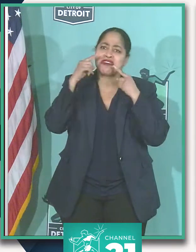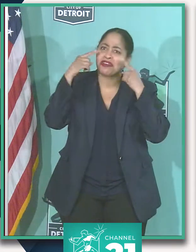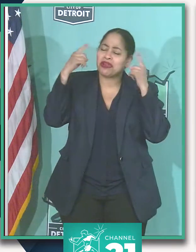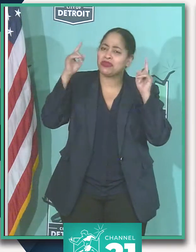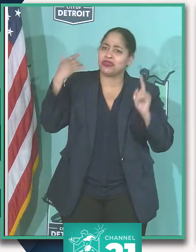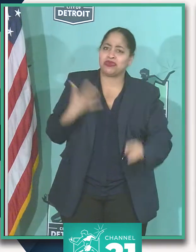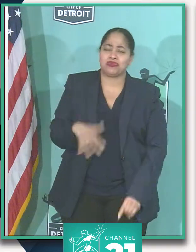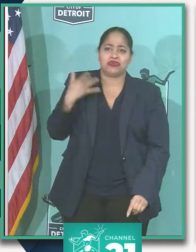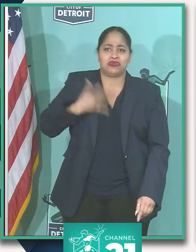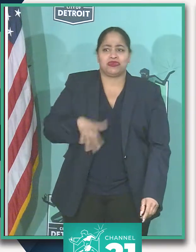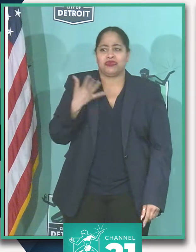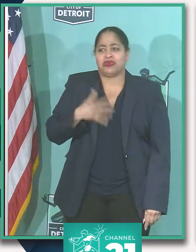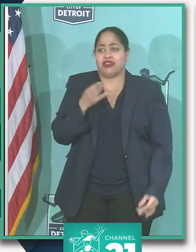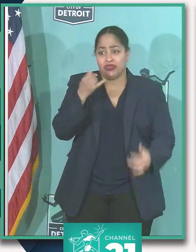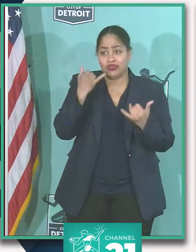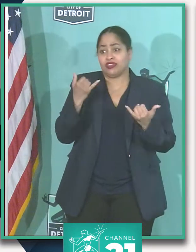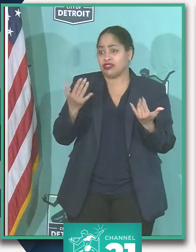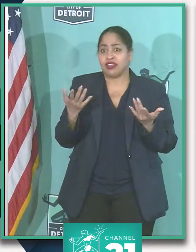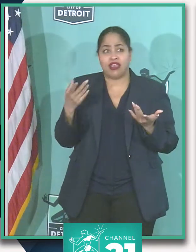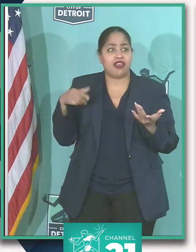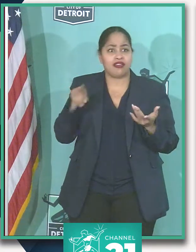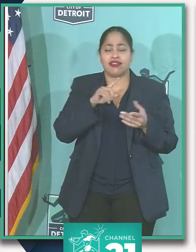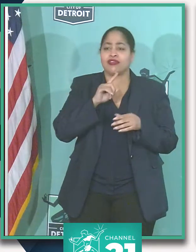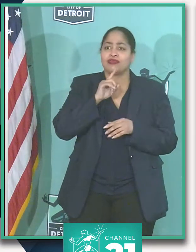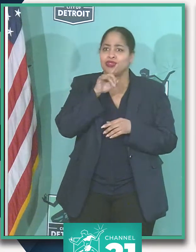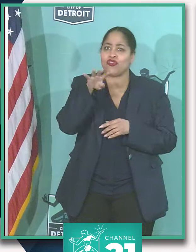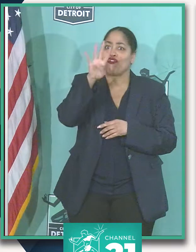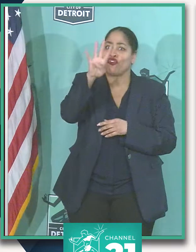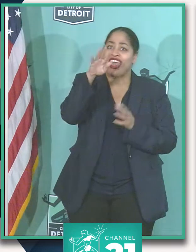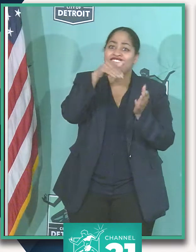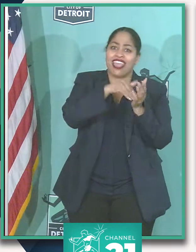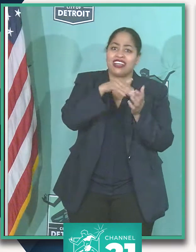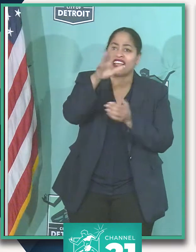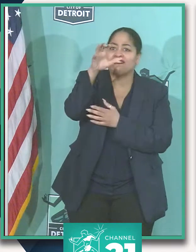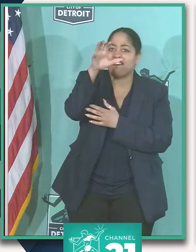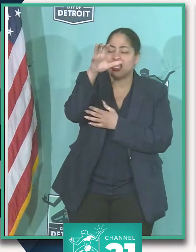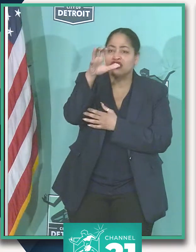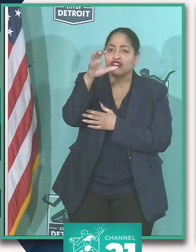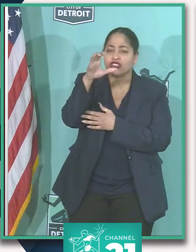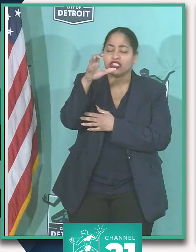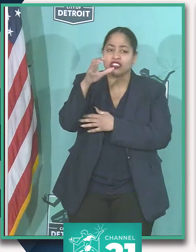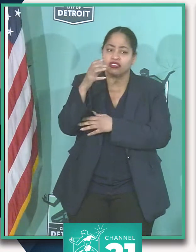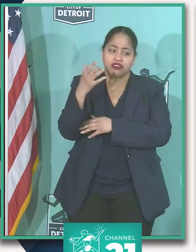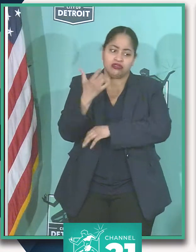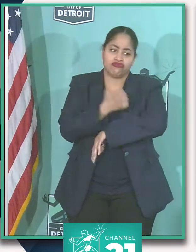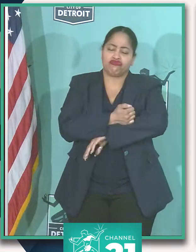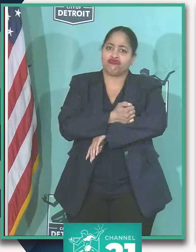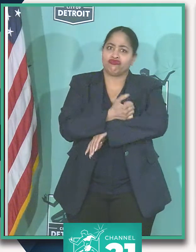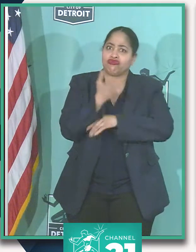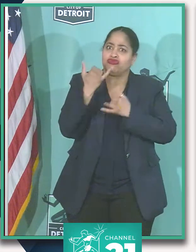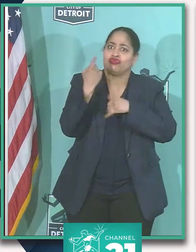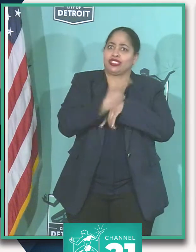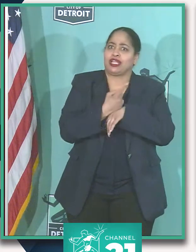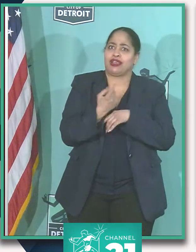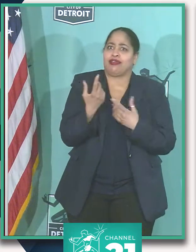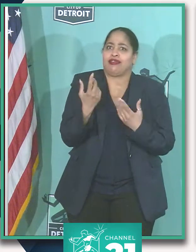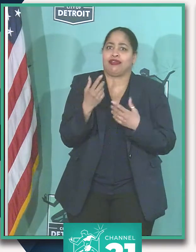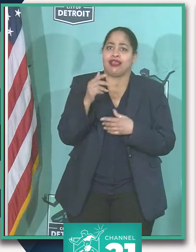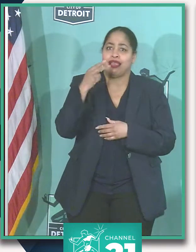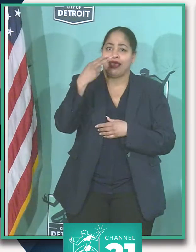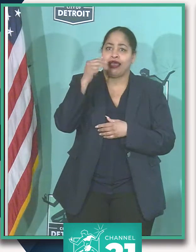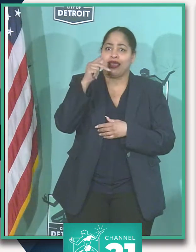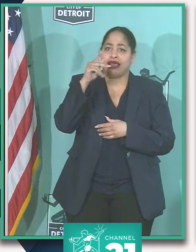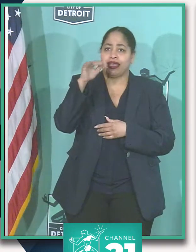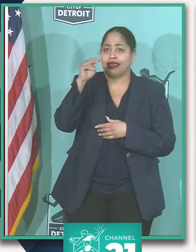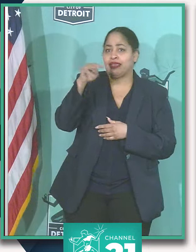today they are doing 4,500 at the TCF Center alone. So to Hakeem Berry, who I think